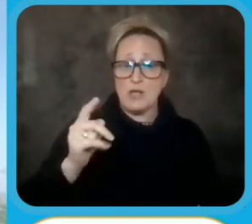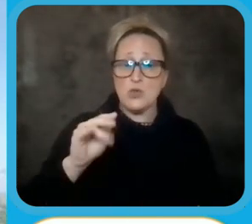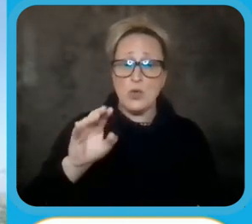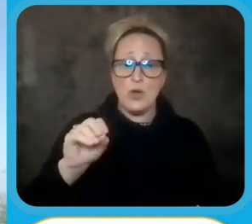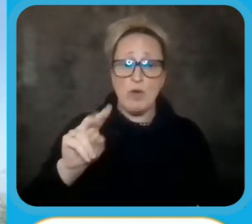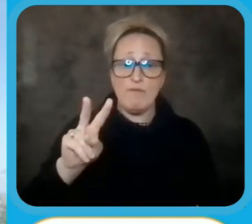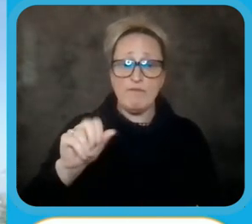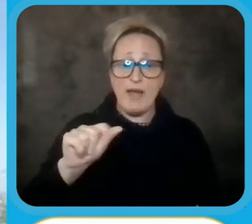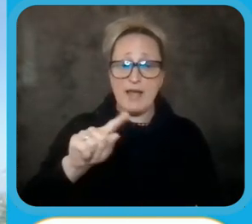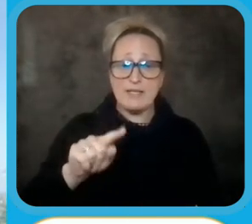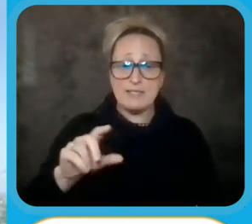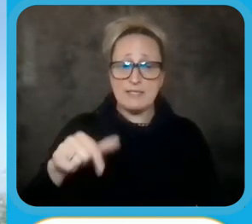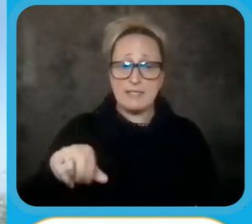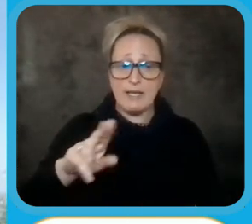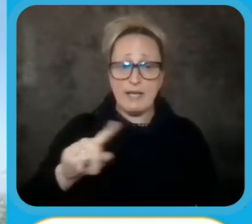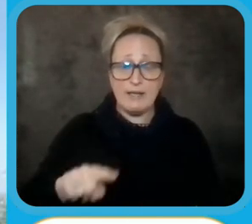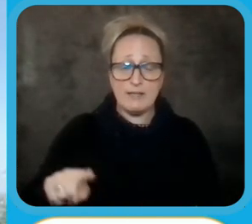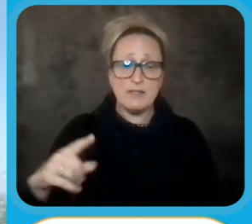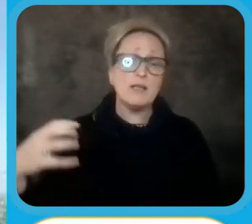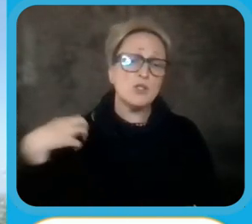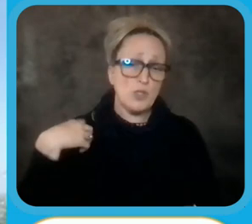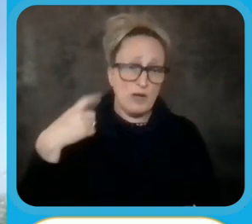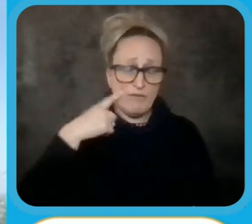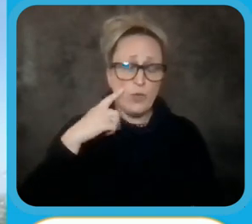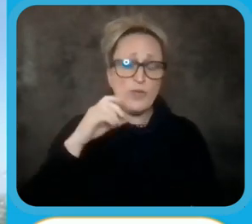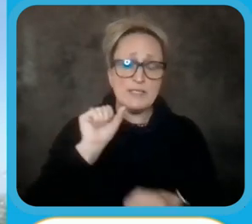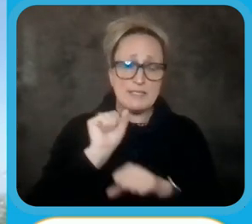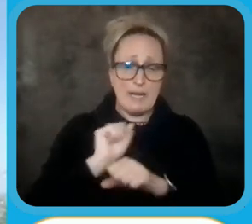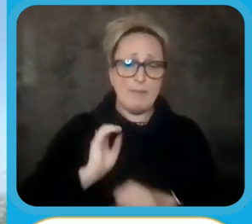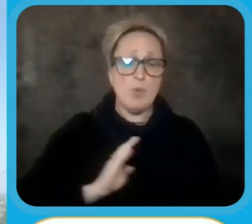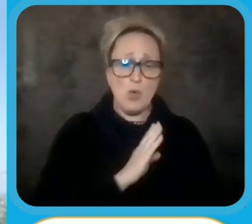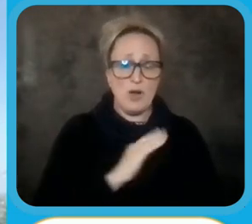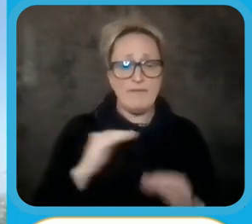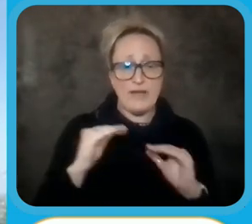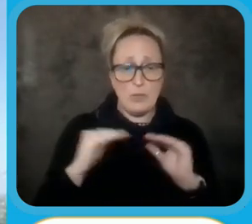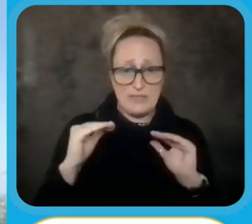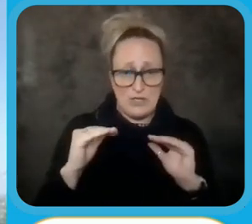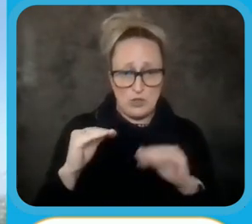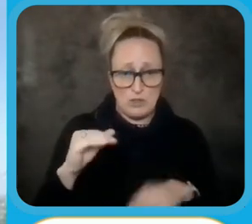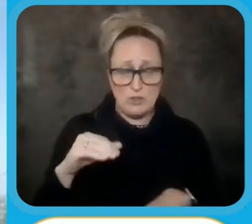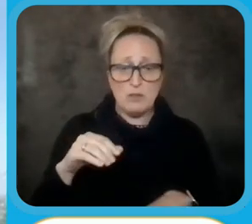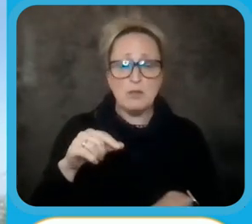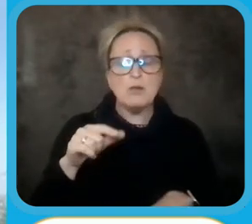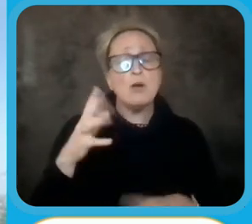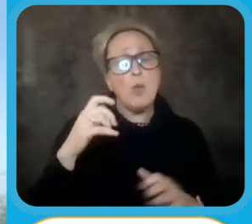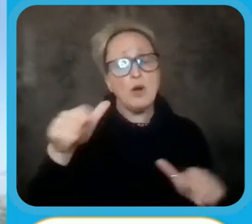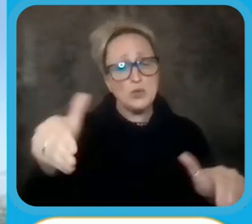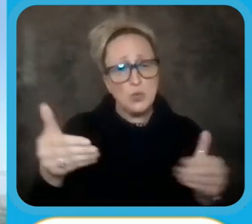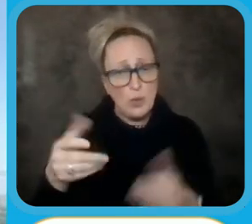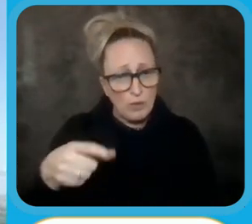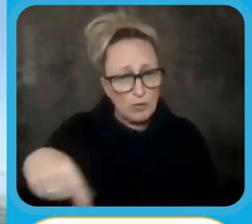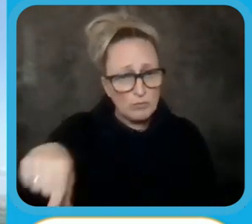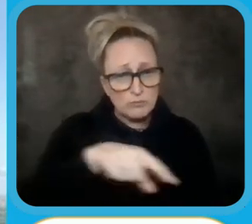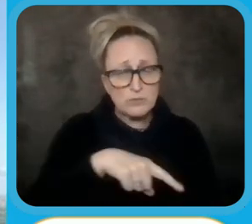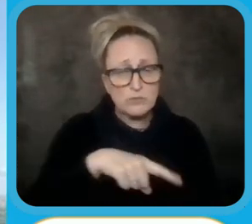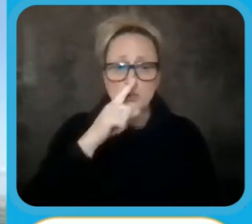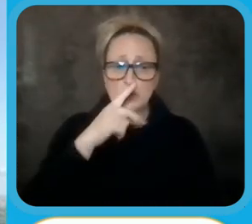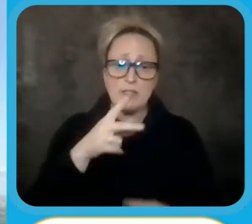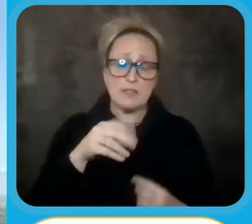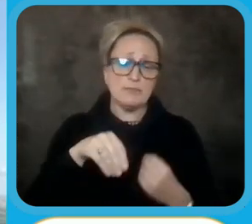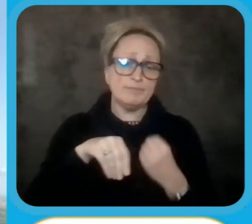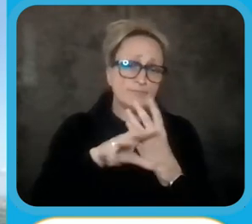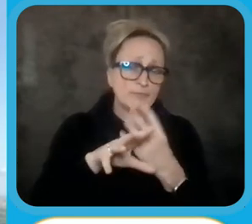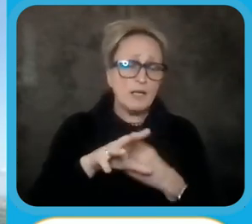I am the current chair of the State Board of Equalization. And I wanted to just welcome you to this virtual